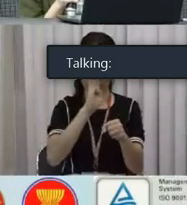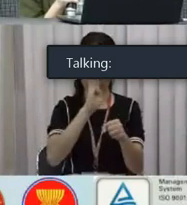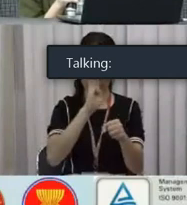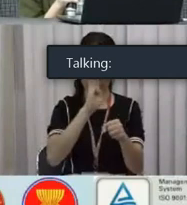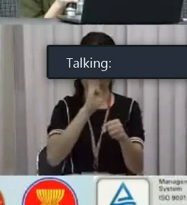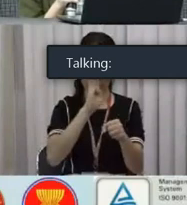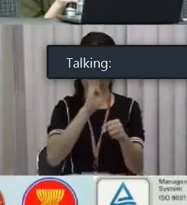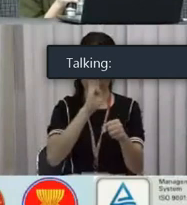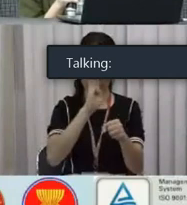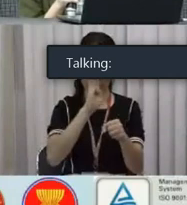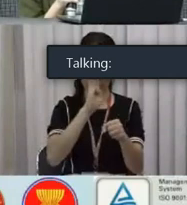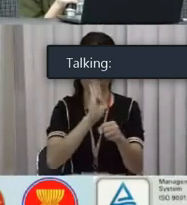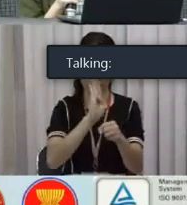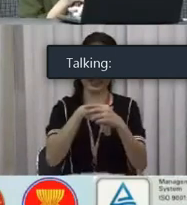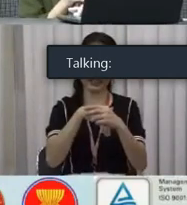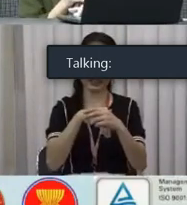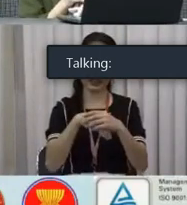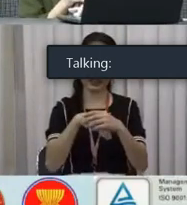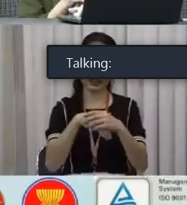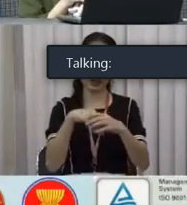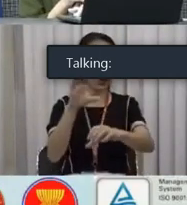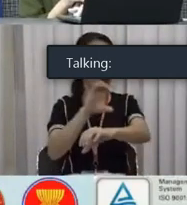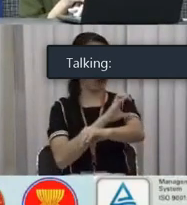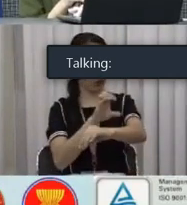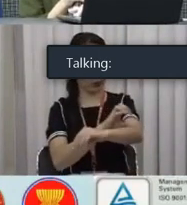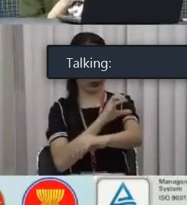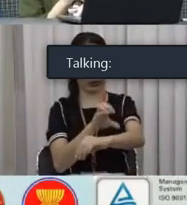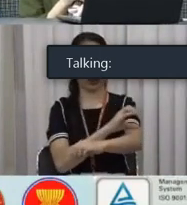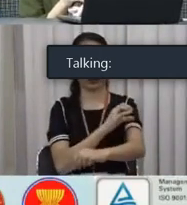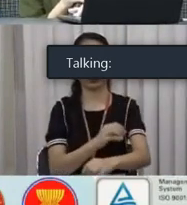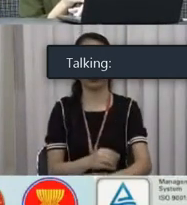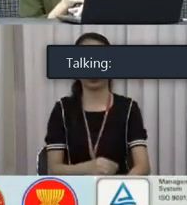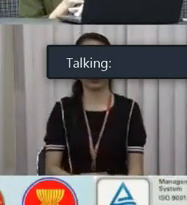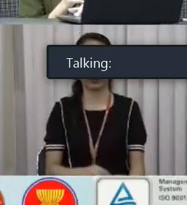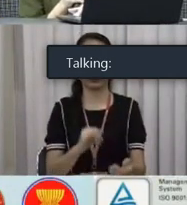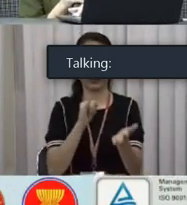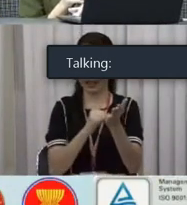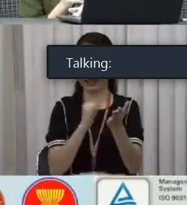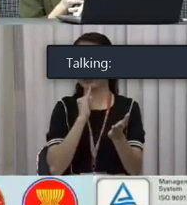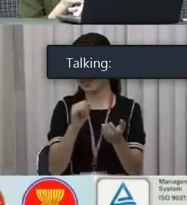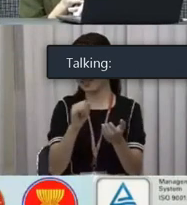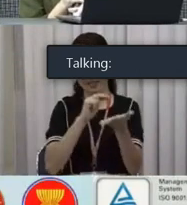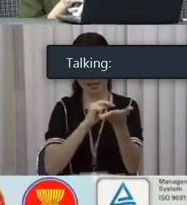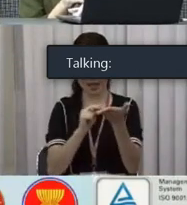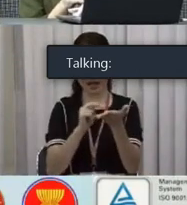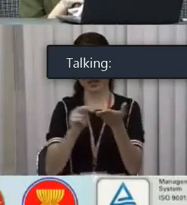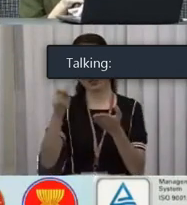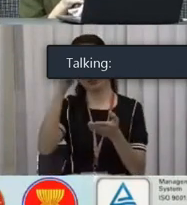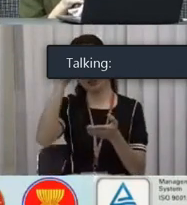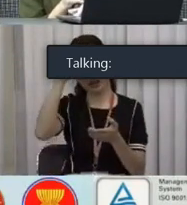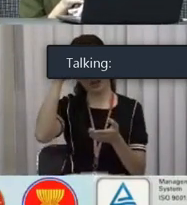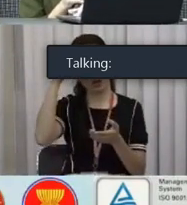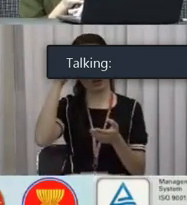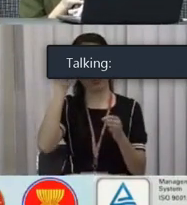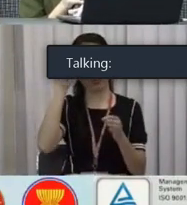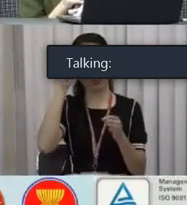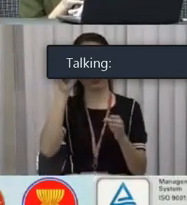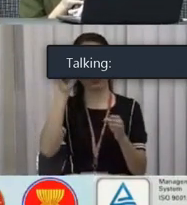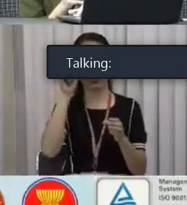mga employment websites, no? So, but kaning PhilJobNet, nindot ni siya because